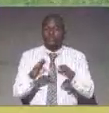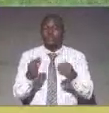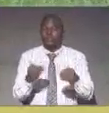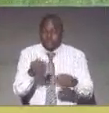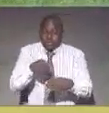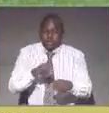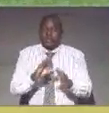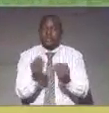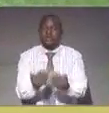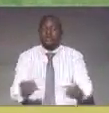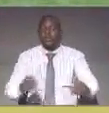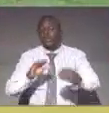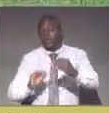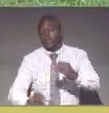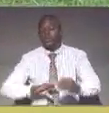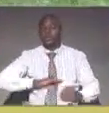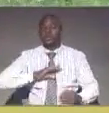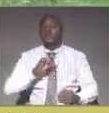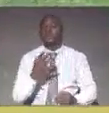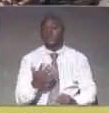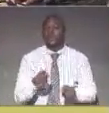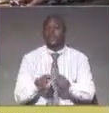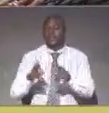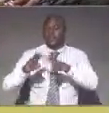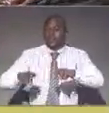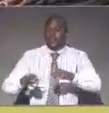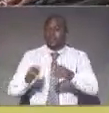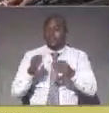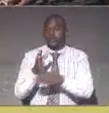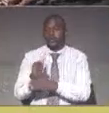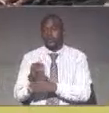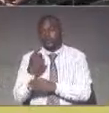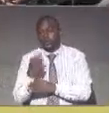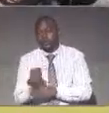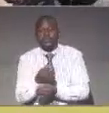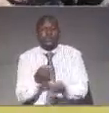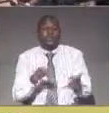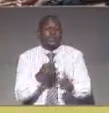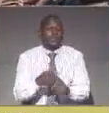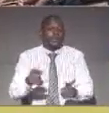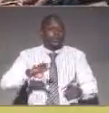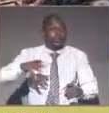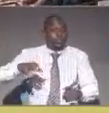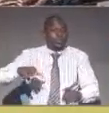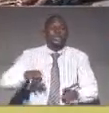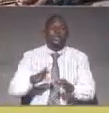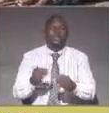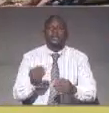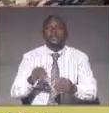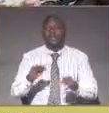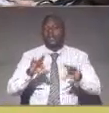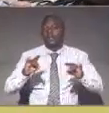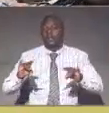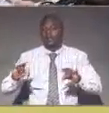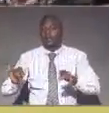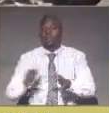among children under 5. A recent study conducted by the Ministry of Health shows that most of Kampala's springs and wells are highly contaminated